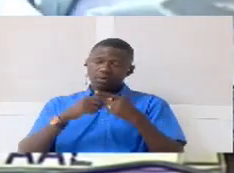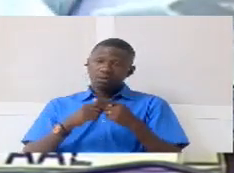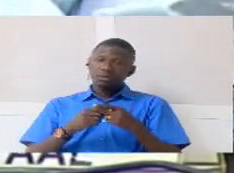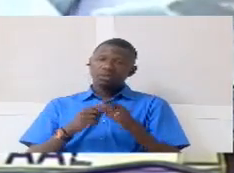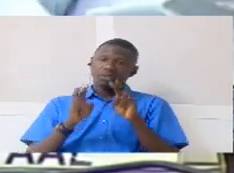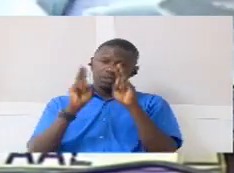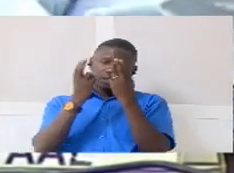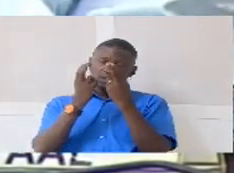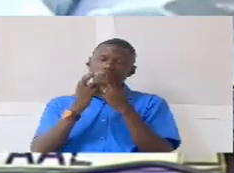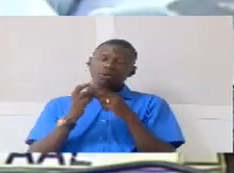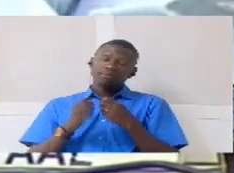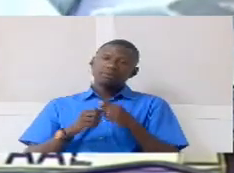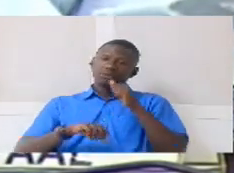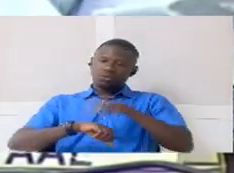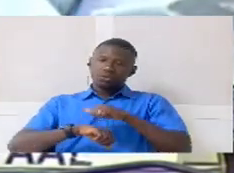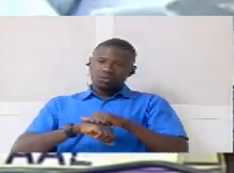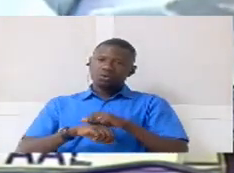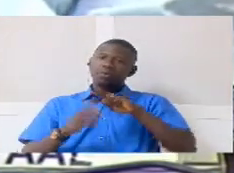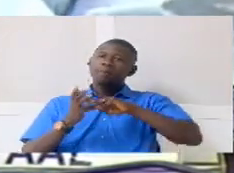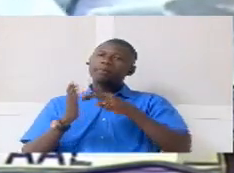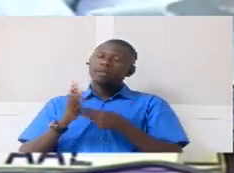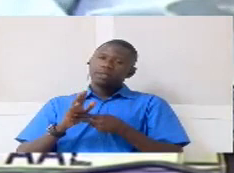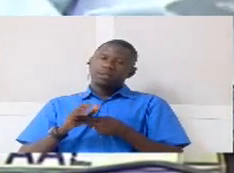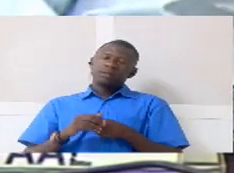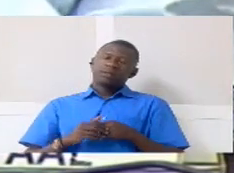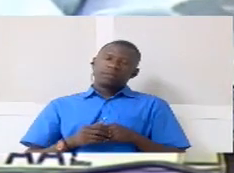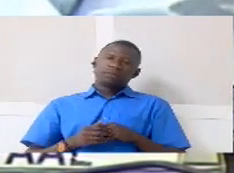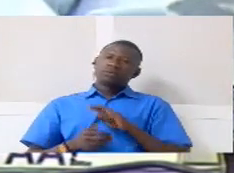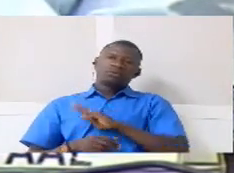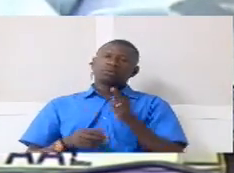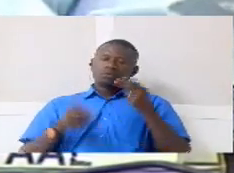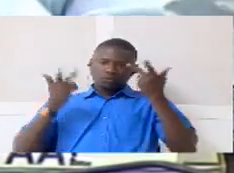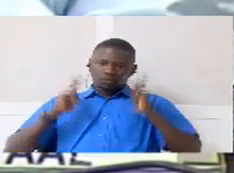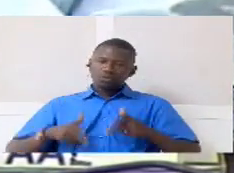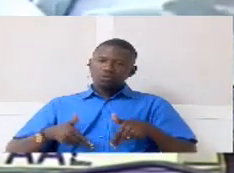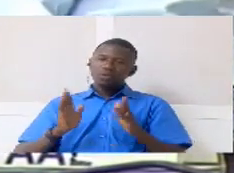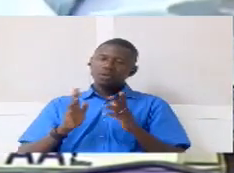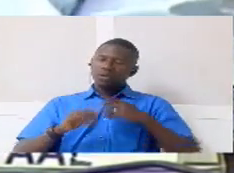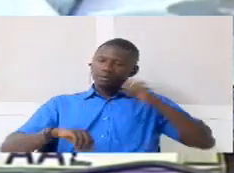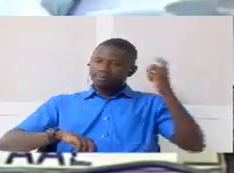the unlawful beating of people or unlawfully